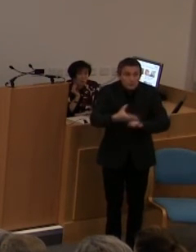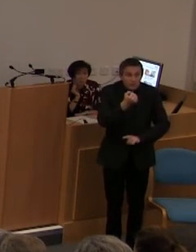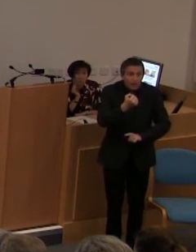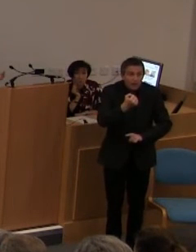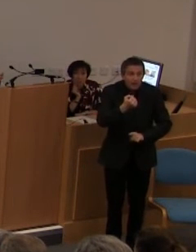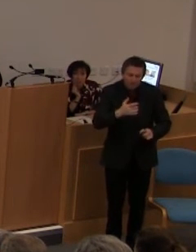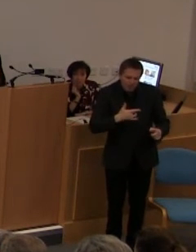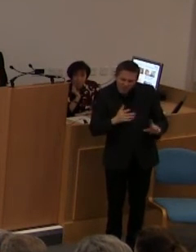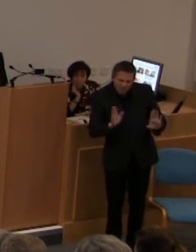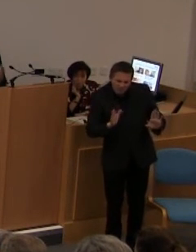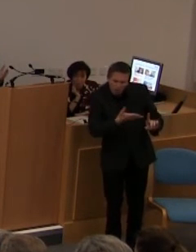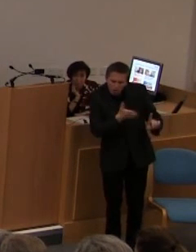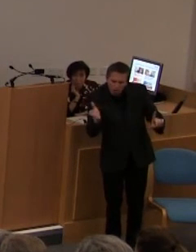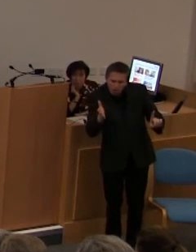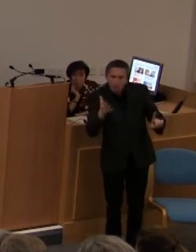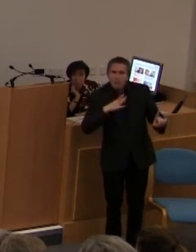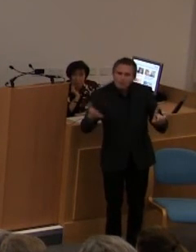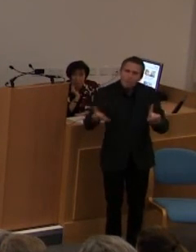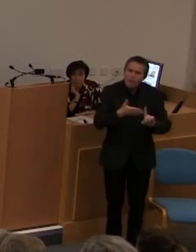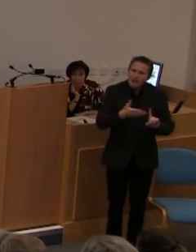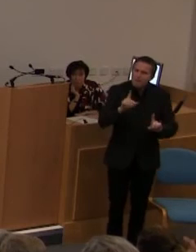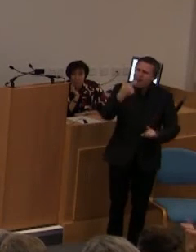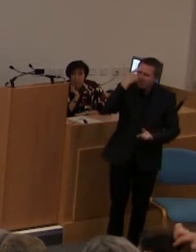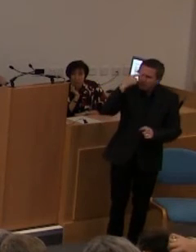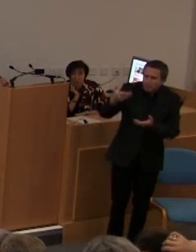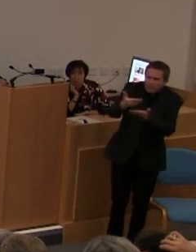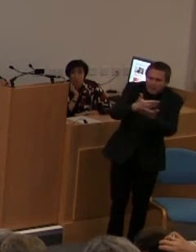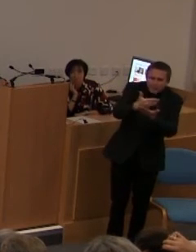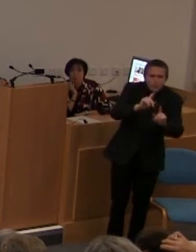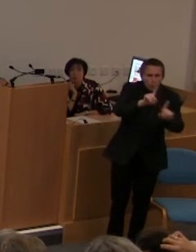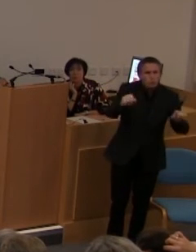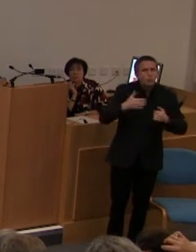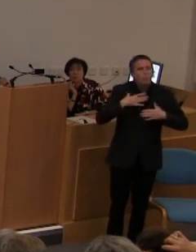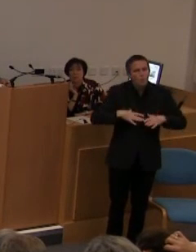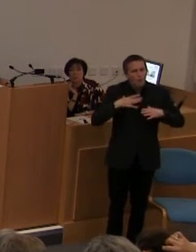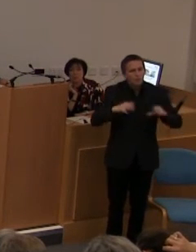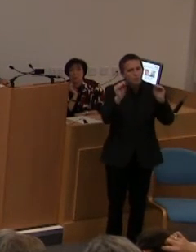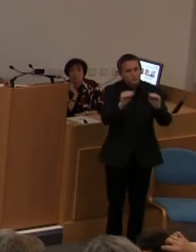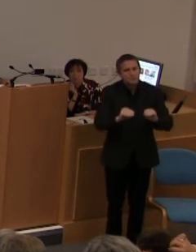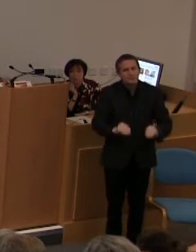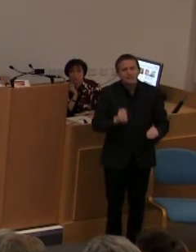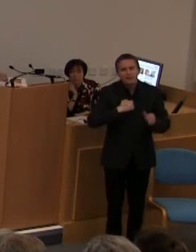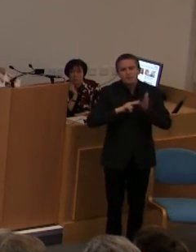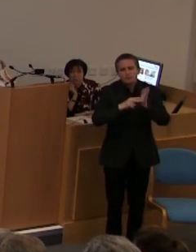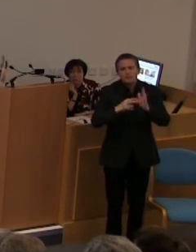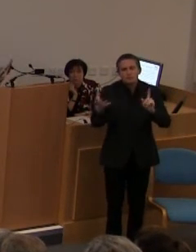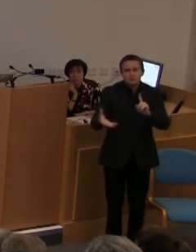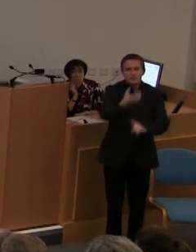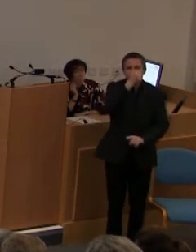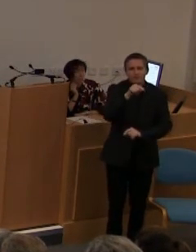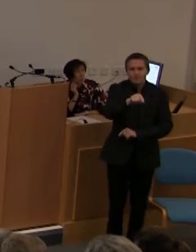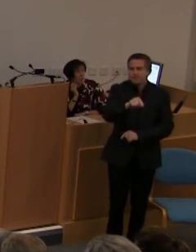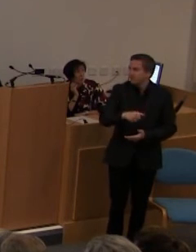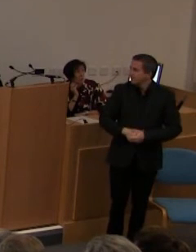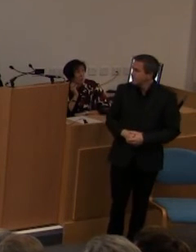it wrong. But I think we've listened very carefully to what people are saying, so hopefully you'll agree that's what we should be aspiring to.